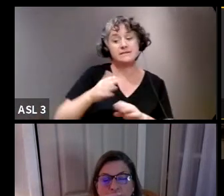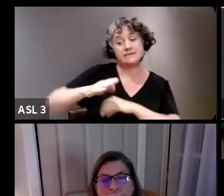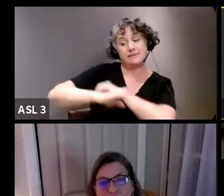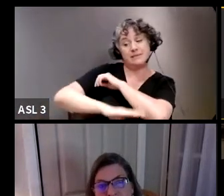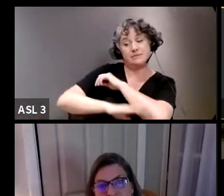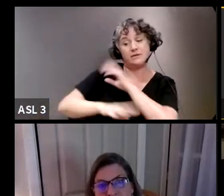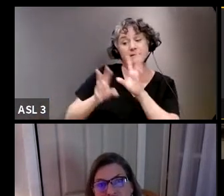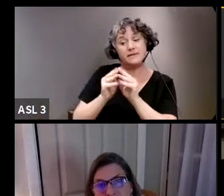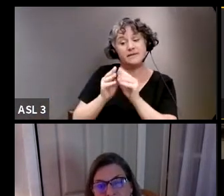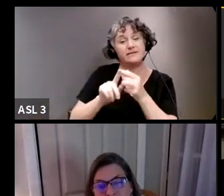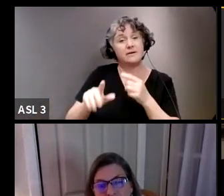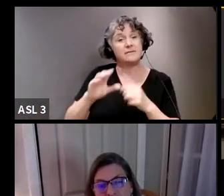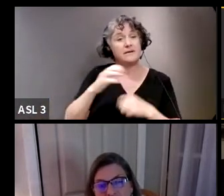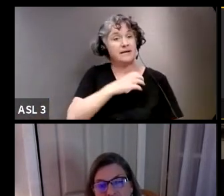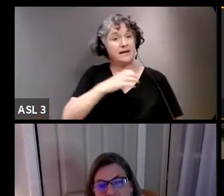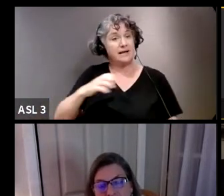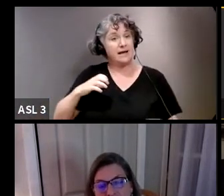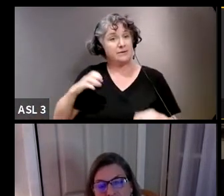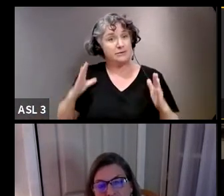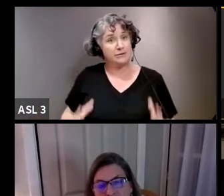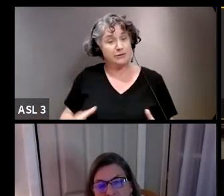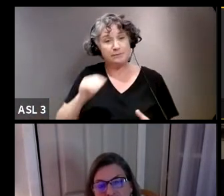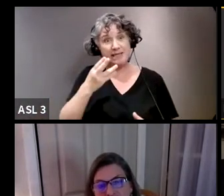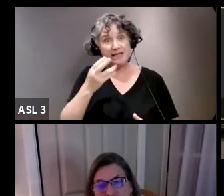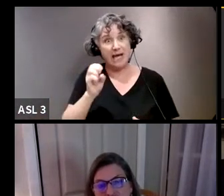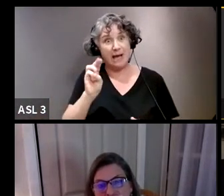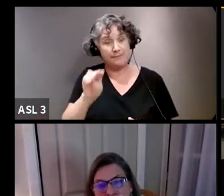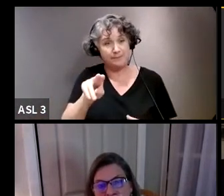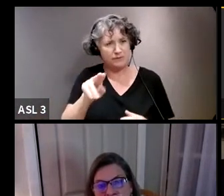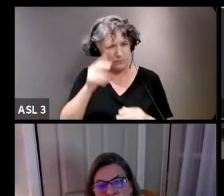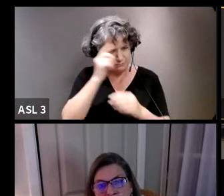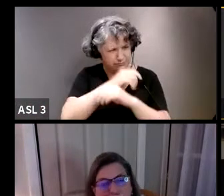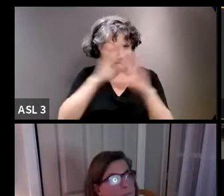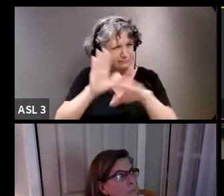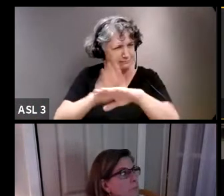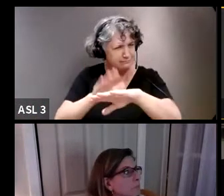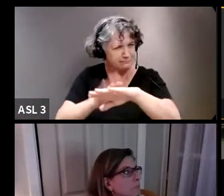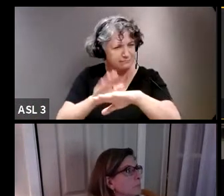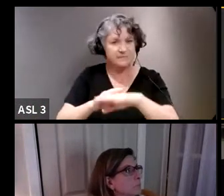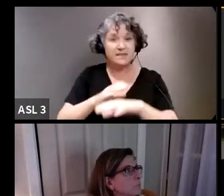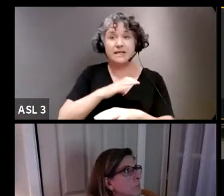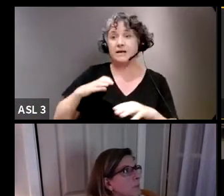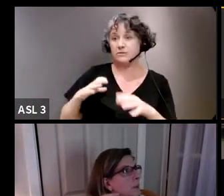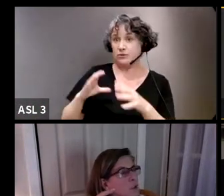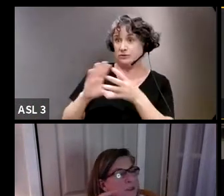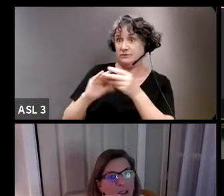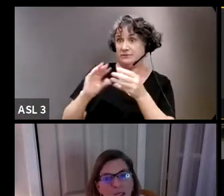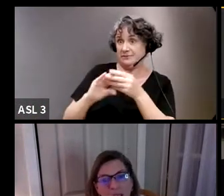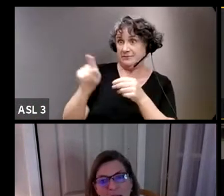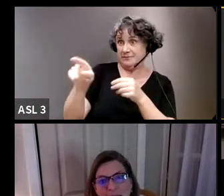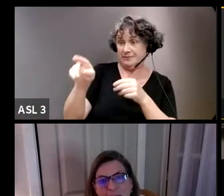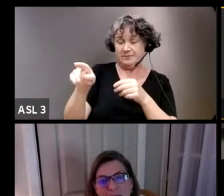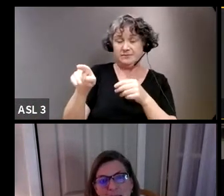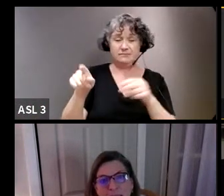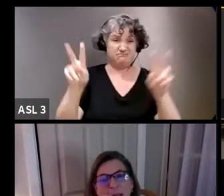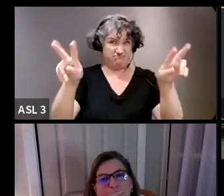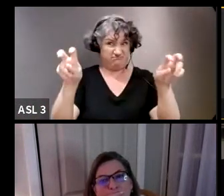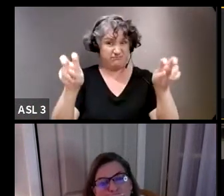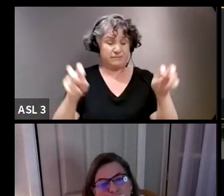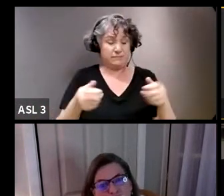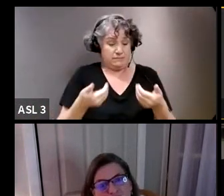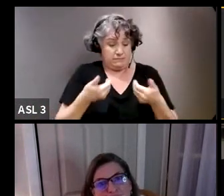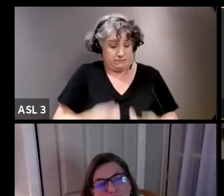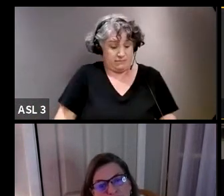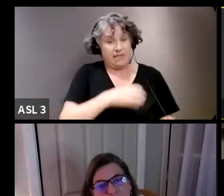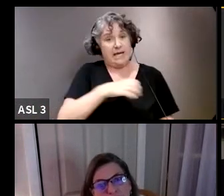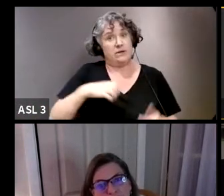refresh everybody's memory on september 7th on september 27th councilor meehan said and i'm quoting verbatim as a counselor in a suburban